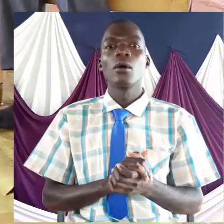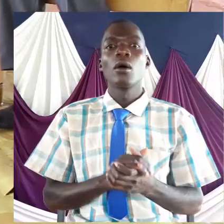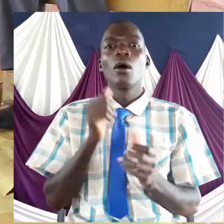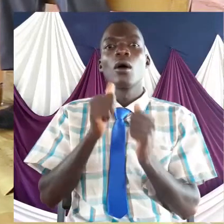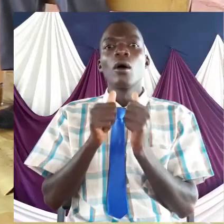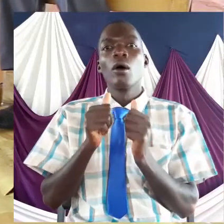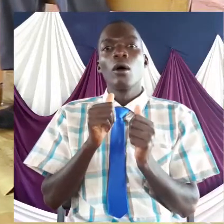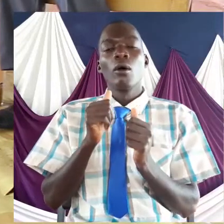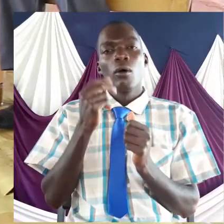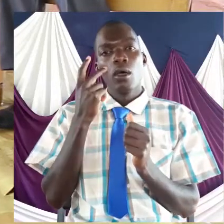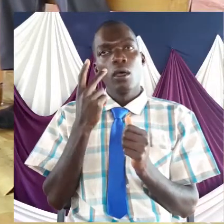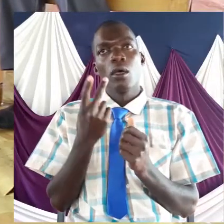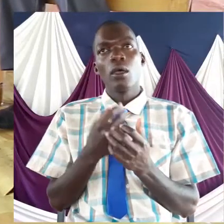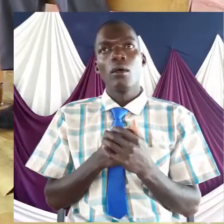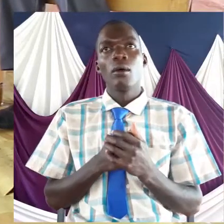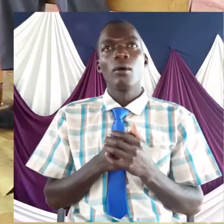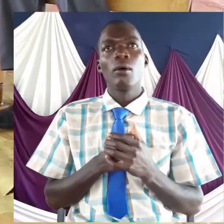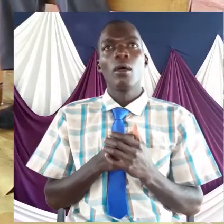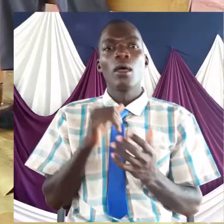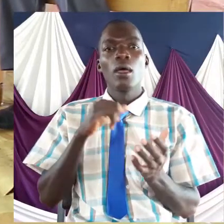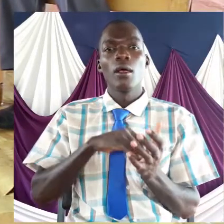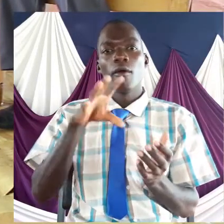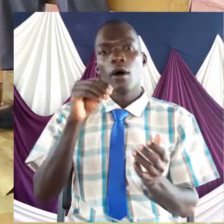Which year? It is Paul